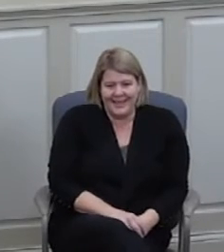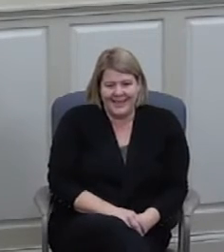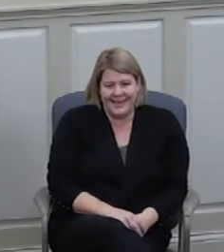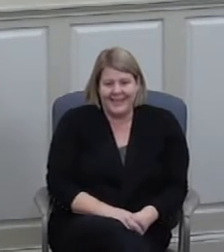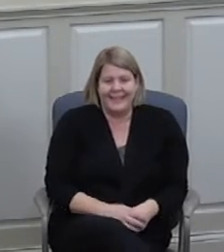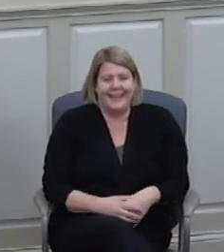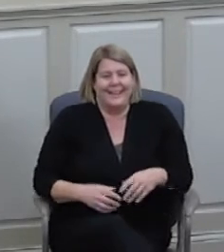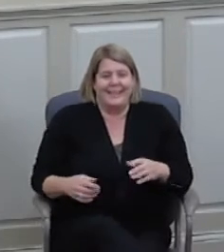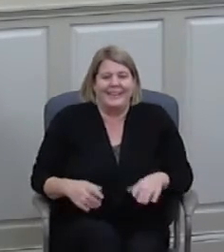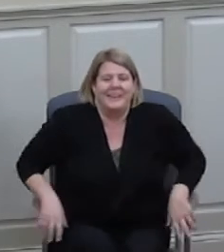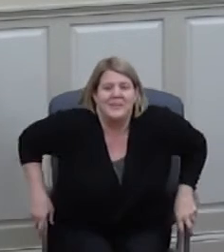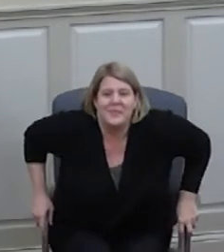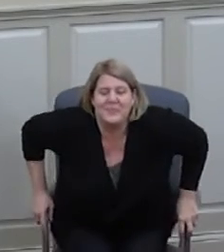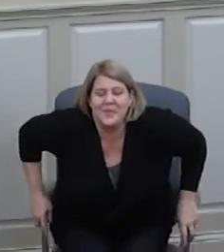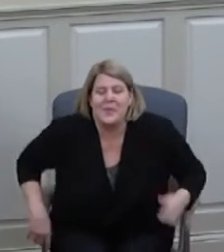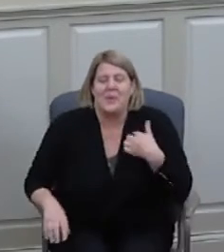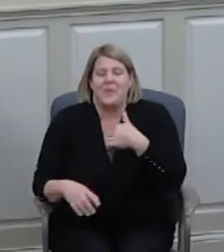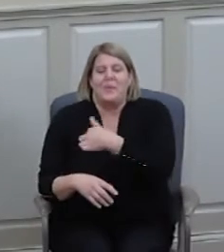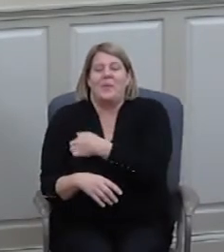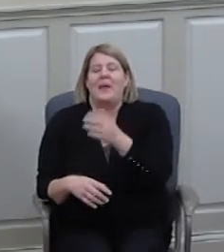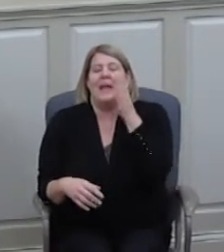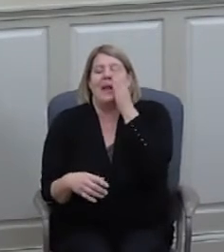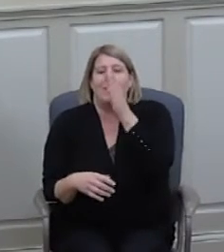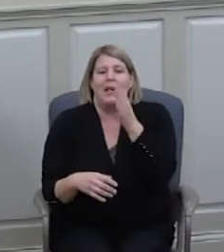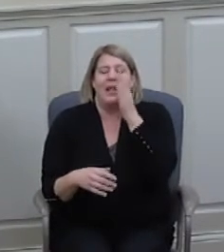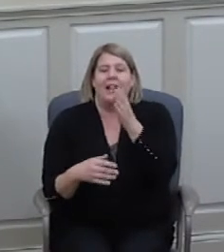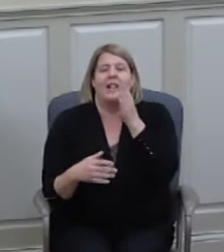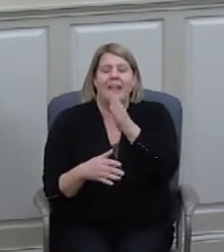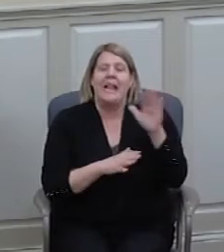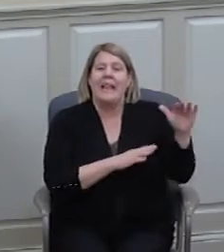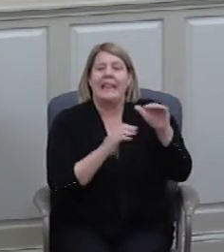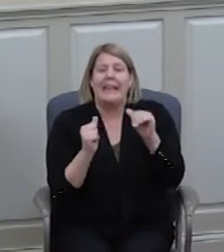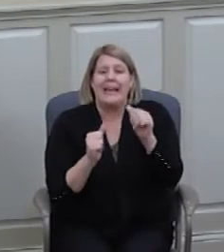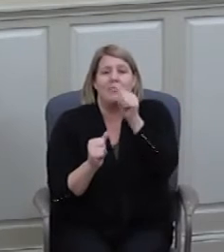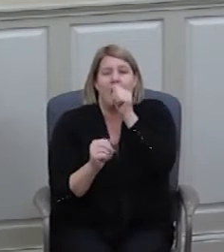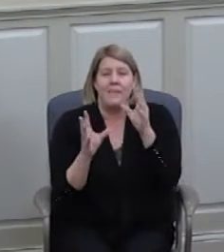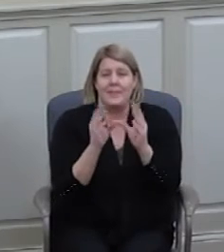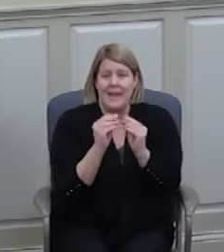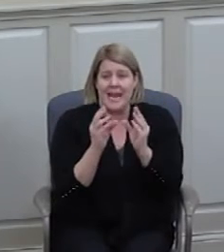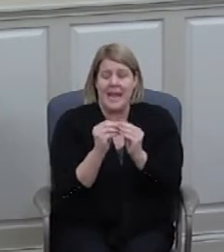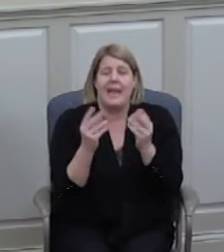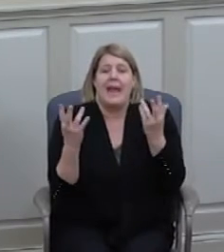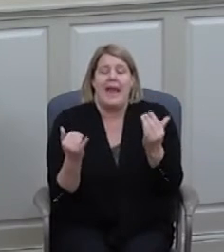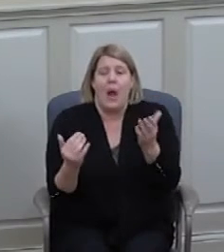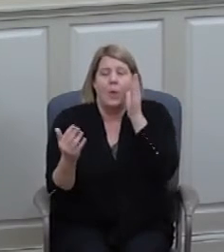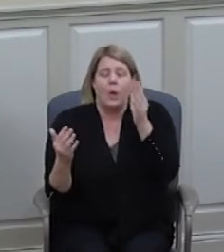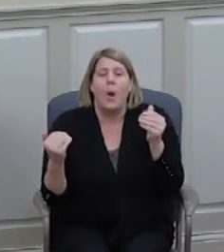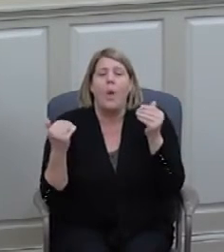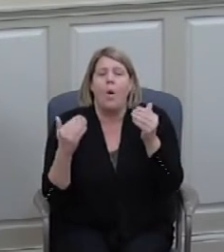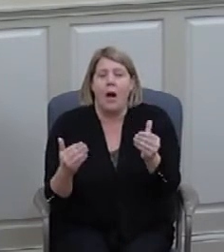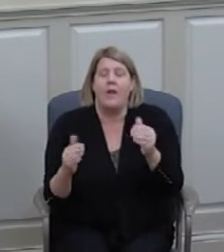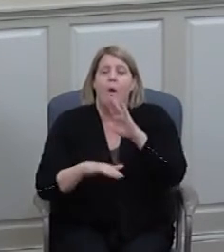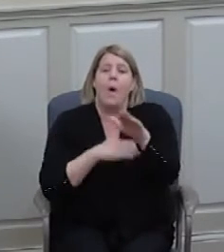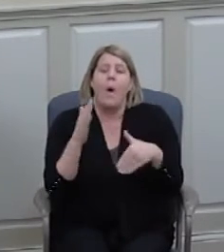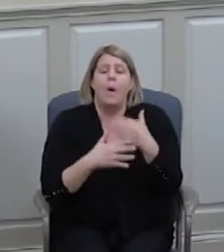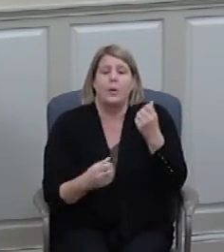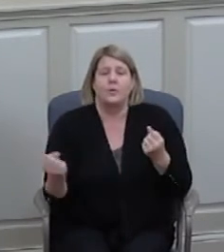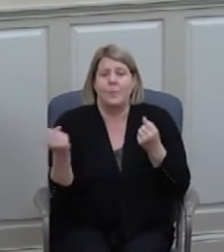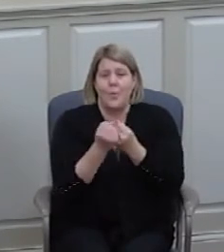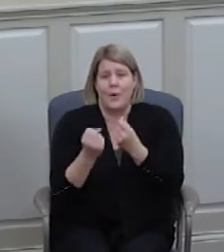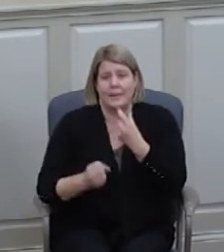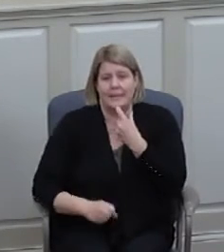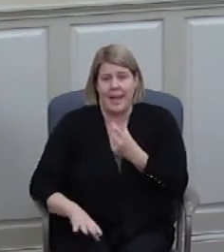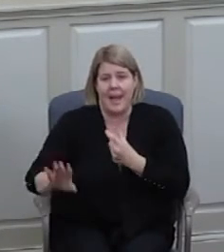Do I hear a motion that we come out of executive session? So moved. Second. Motion made and seconded. All in favor of the motion, say aye.